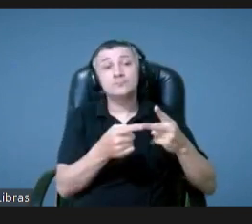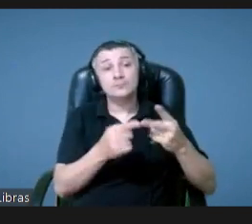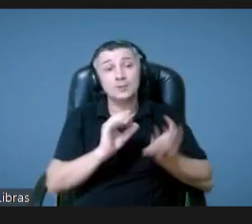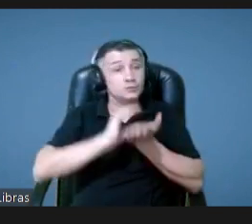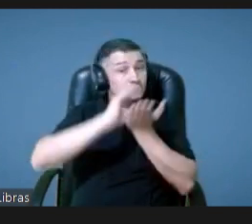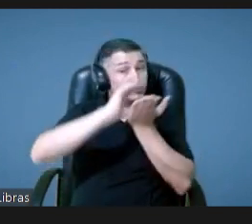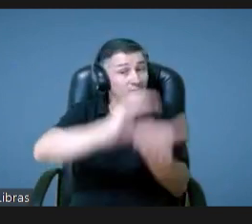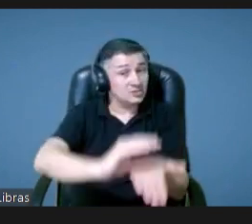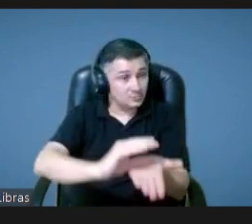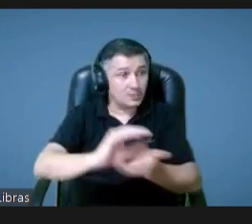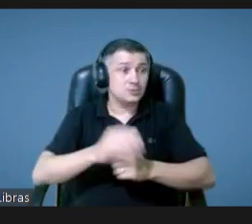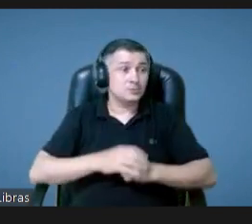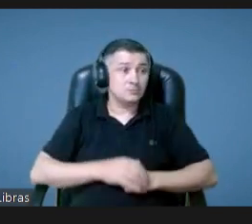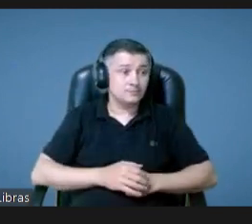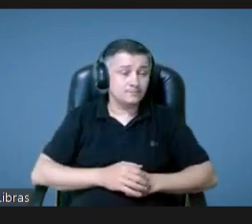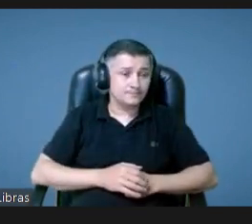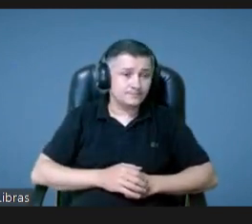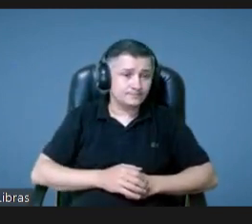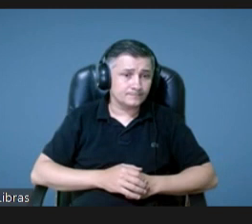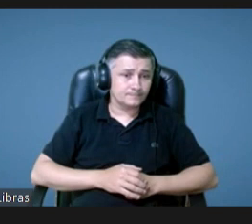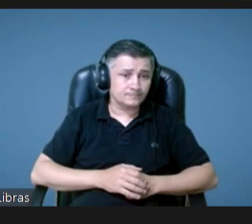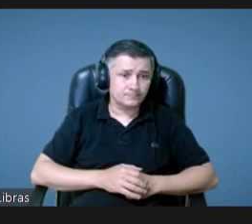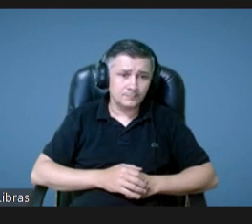question about divestments,